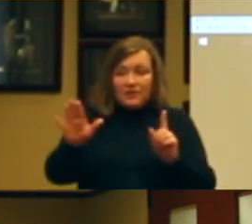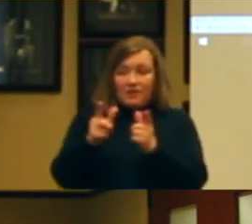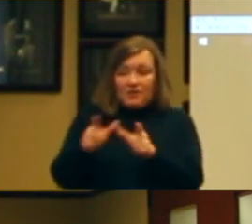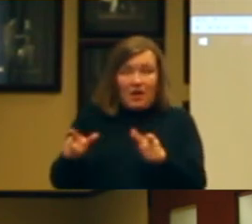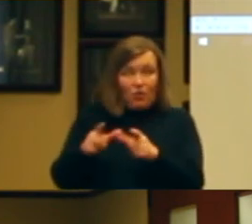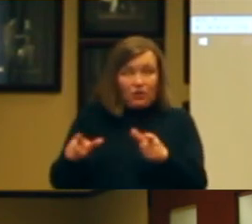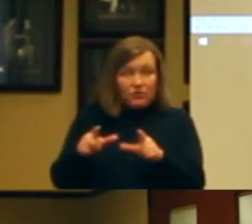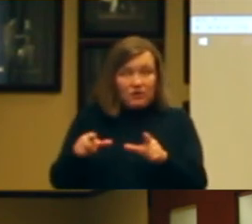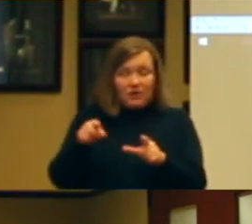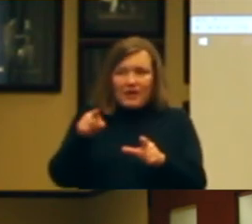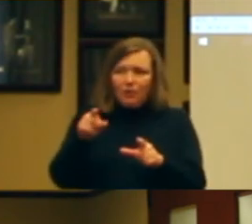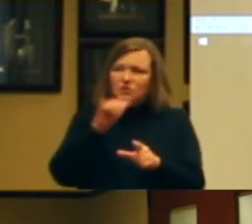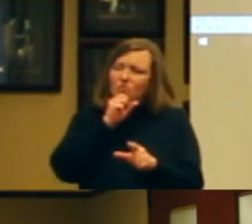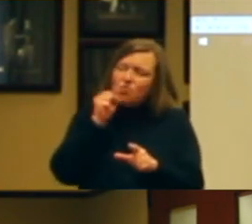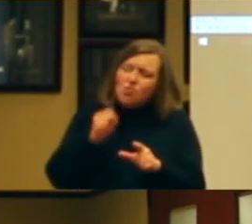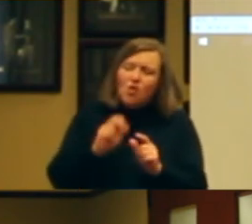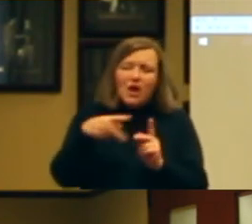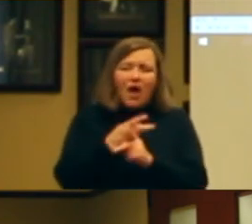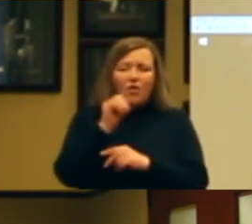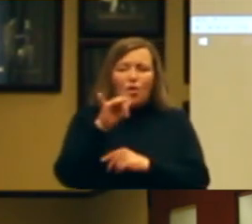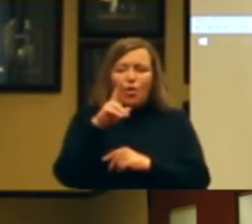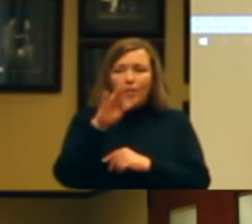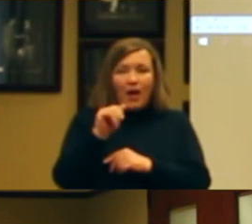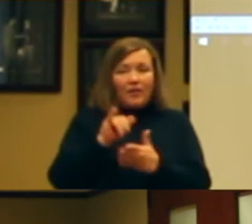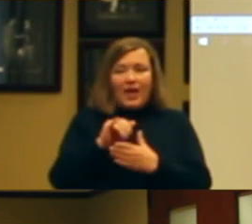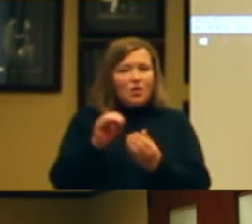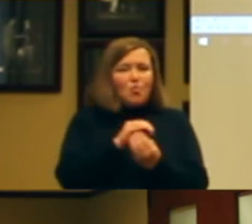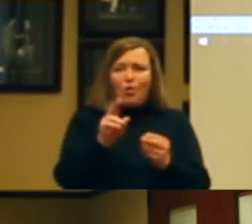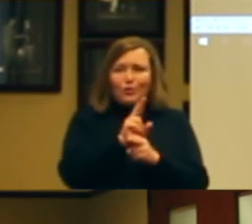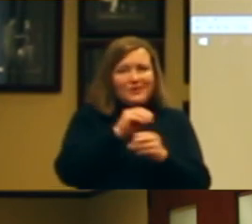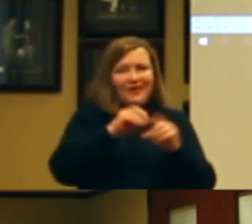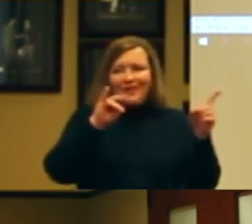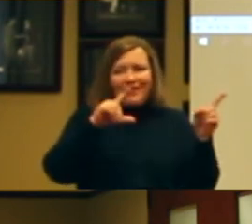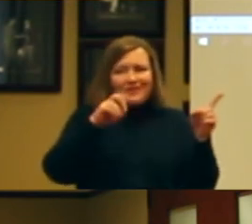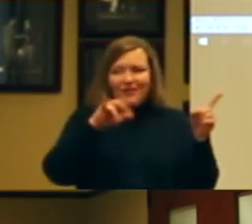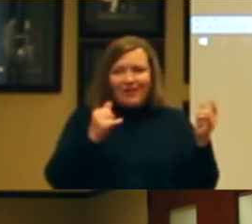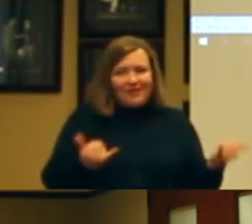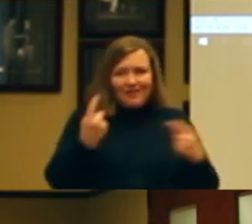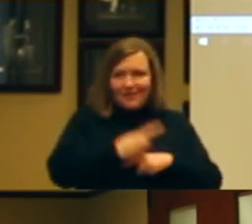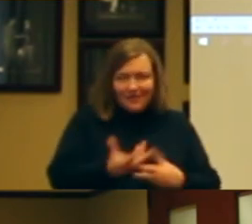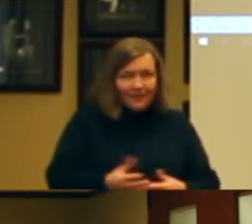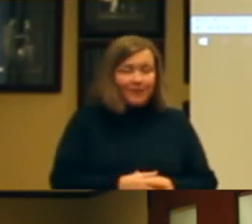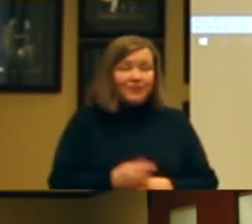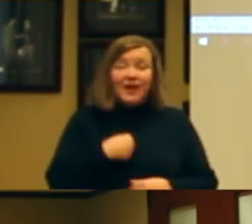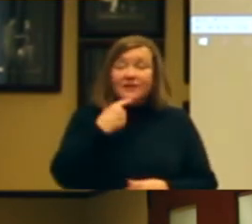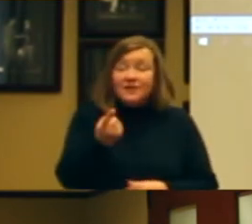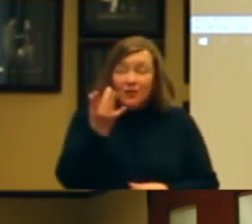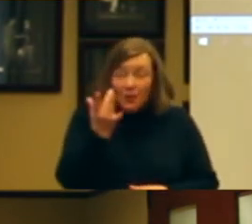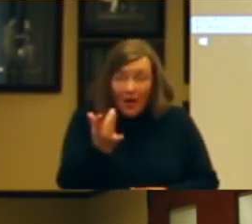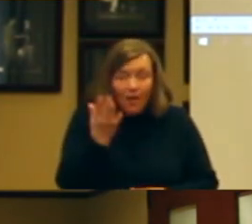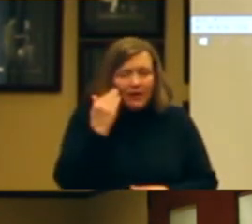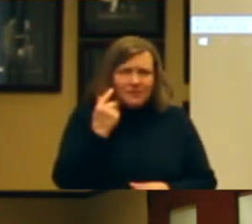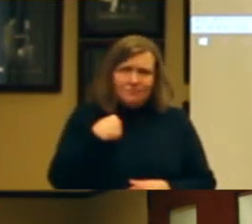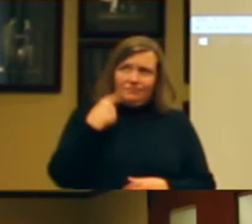speaking was the very old Yoruba that was not spoken anymore in Nigeria. And I'm telling you this because it's